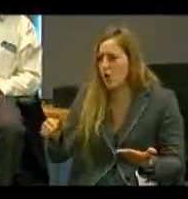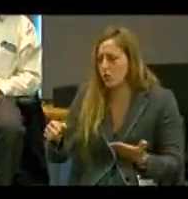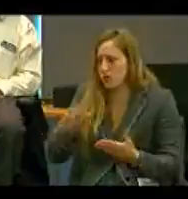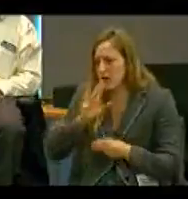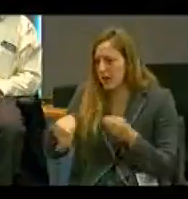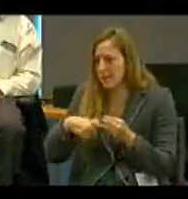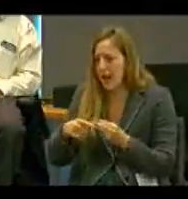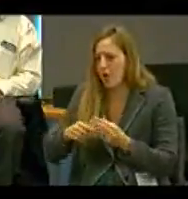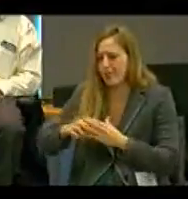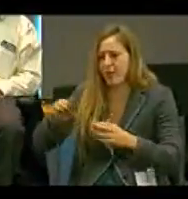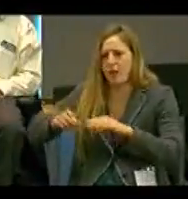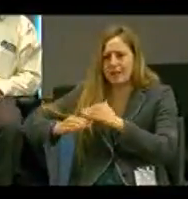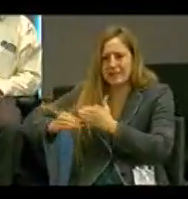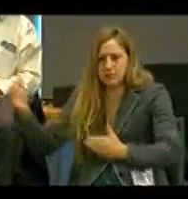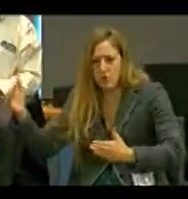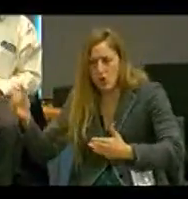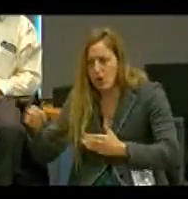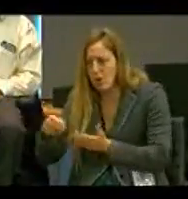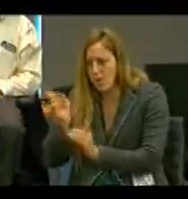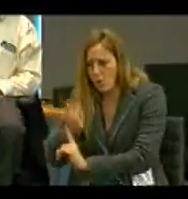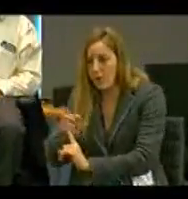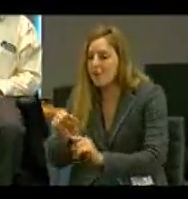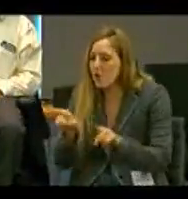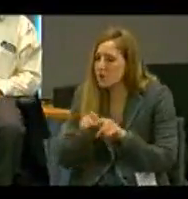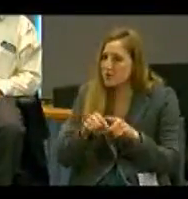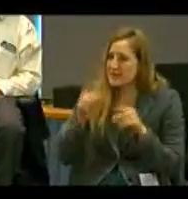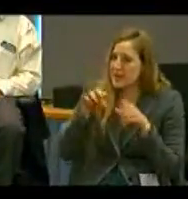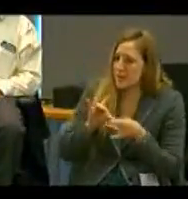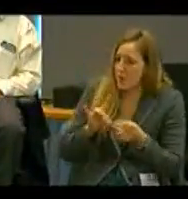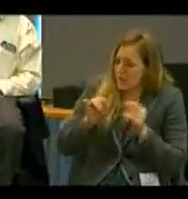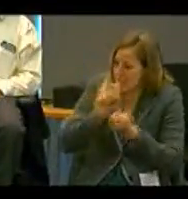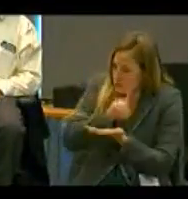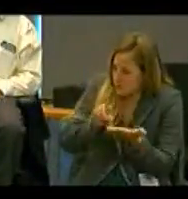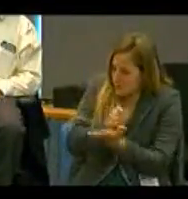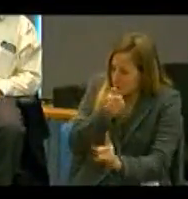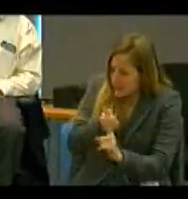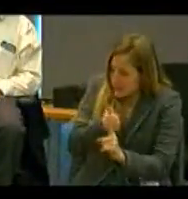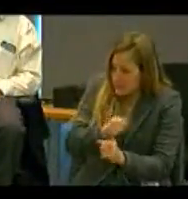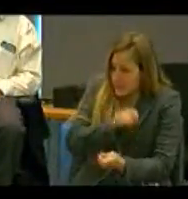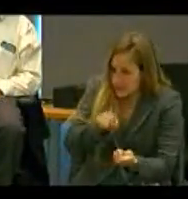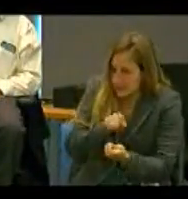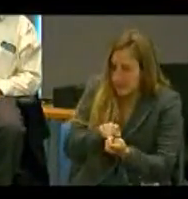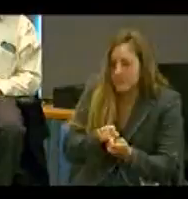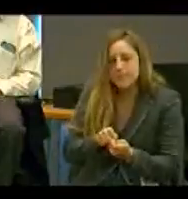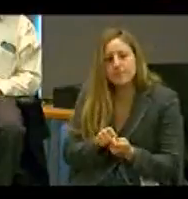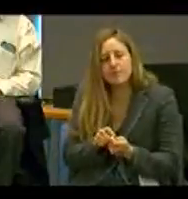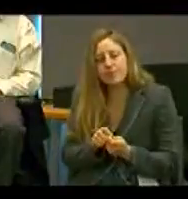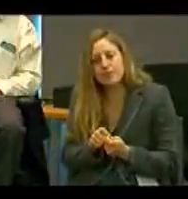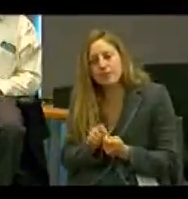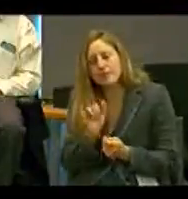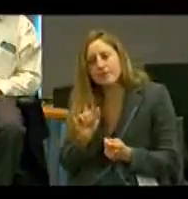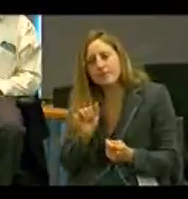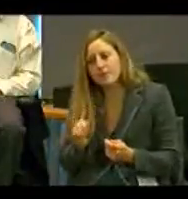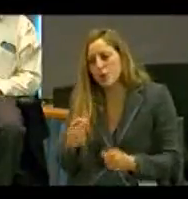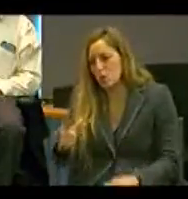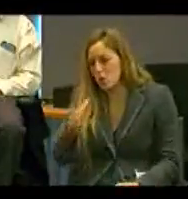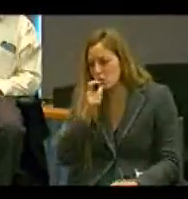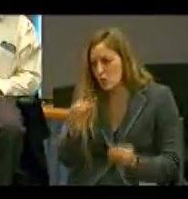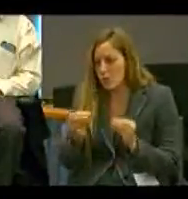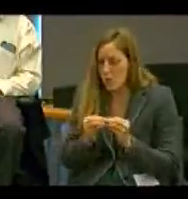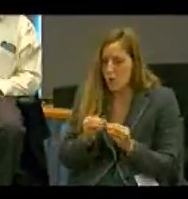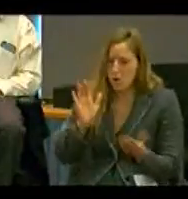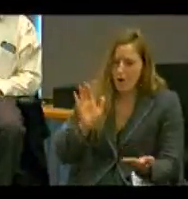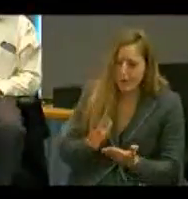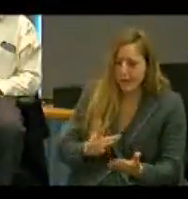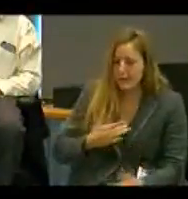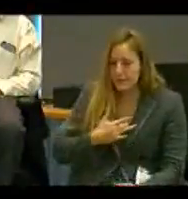what's the evidence of discrimination? So if you look at children who observationally look similar, who is more or less likely to experience